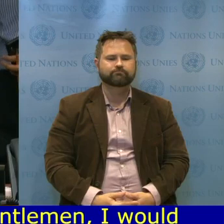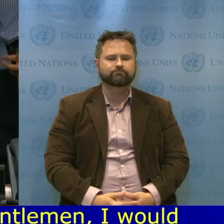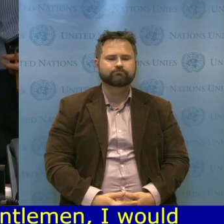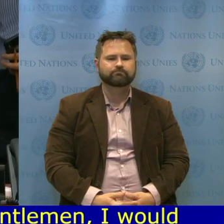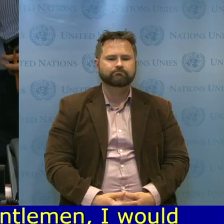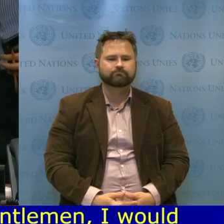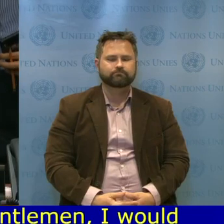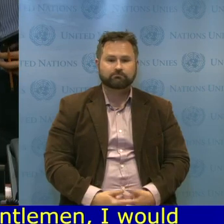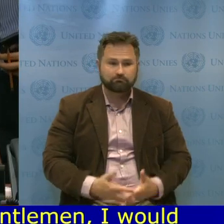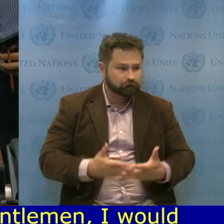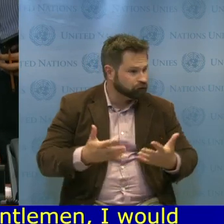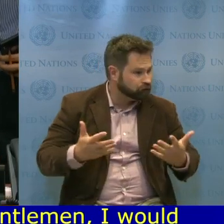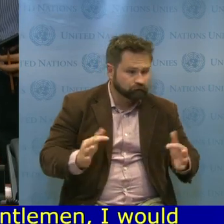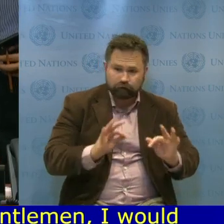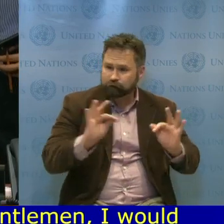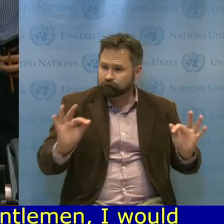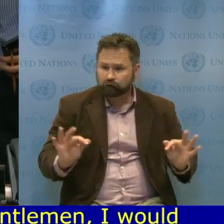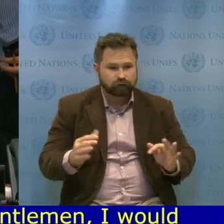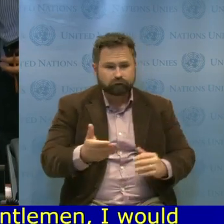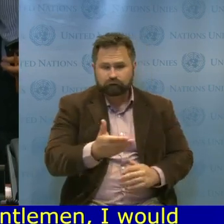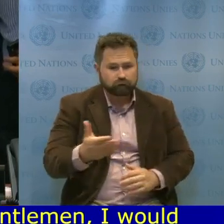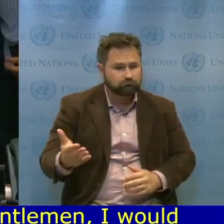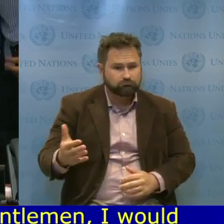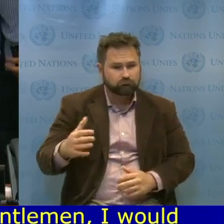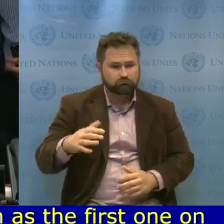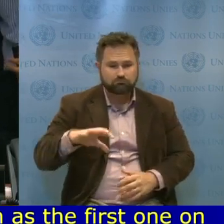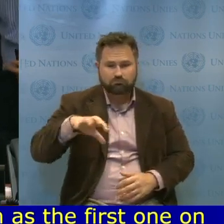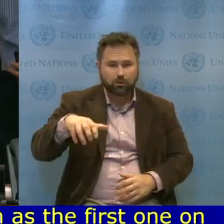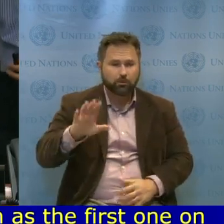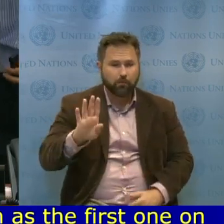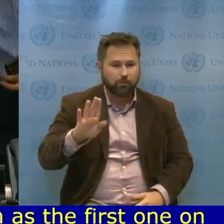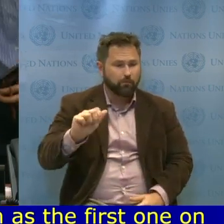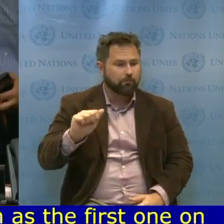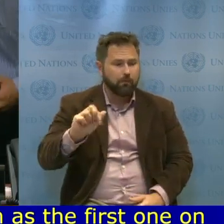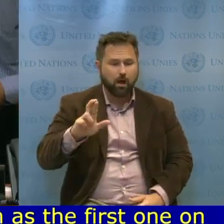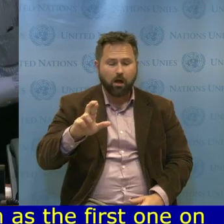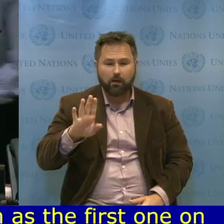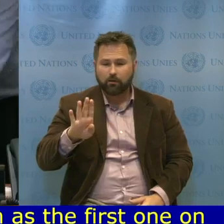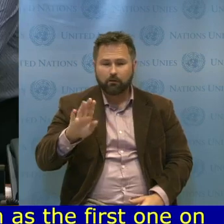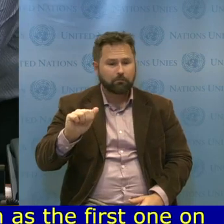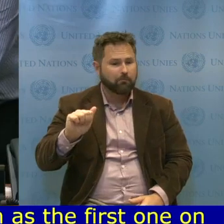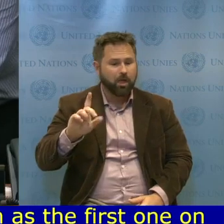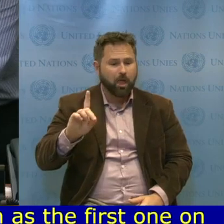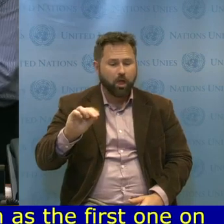There appears to be no one here from Barbados, so we'll move on to the next